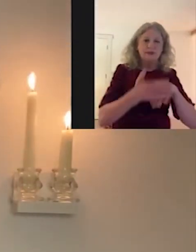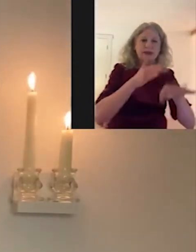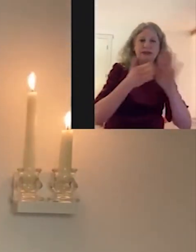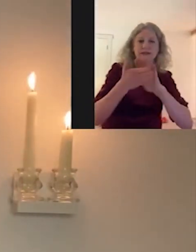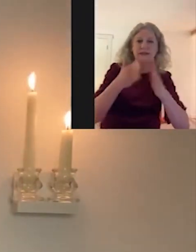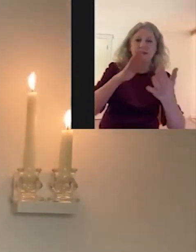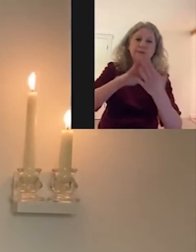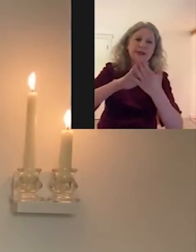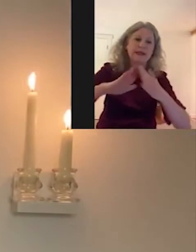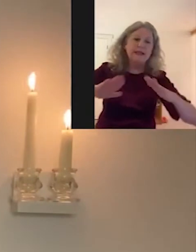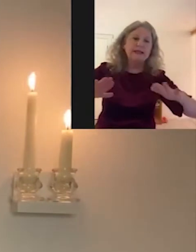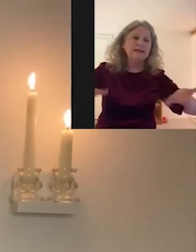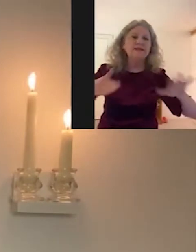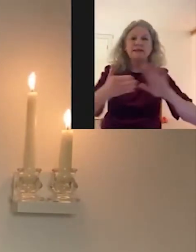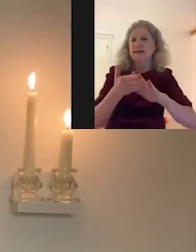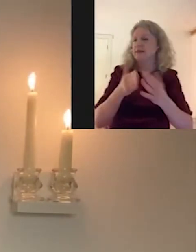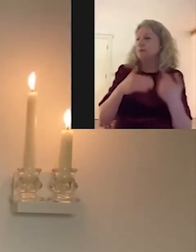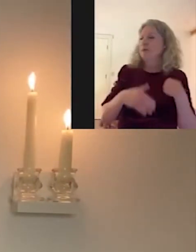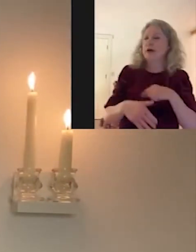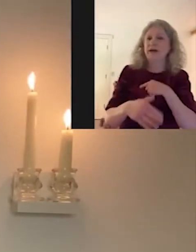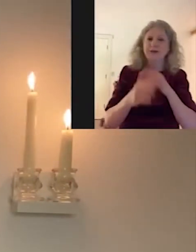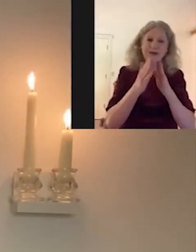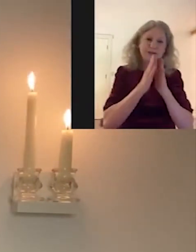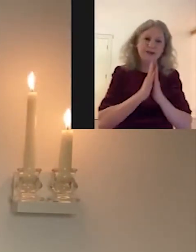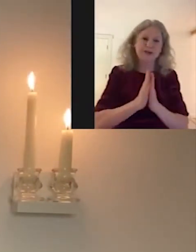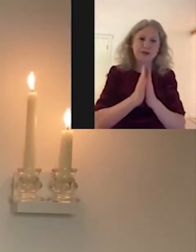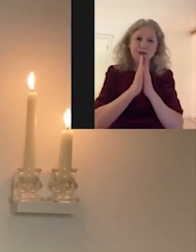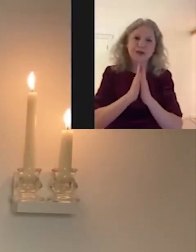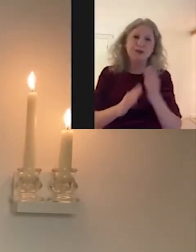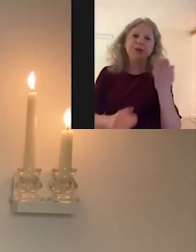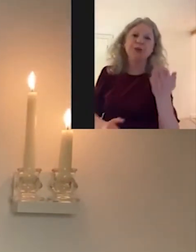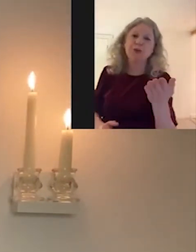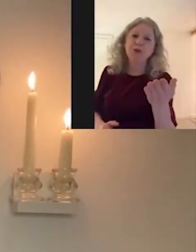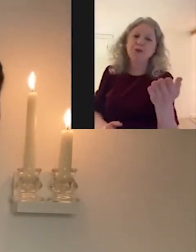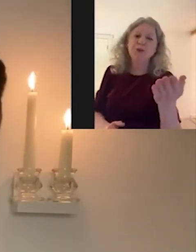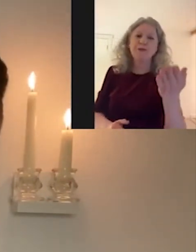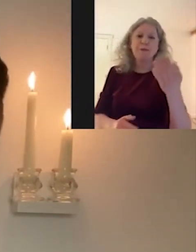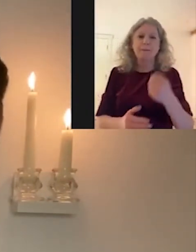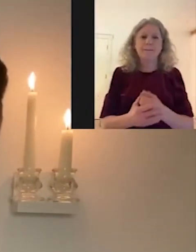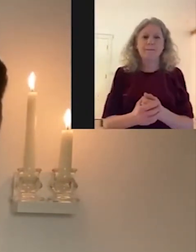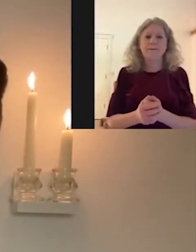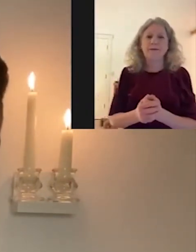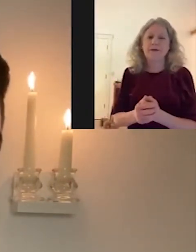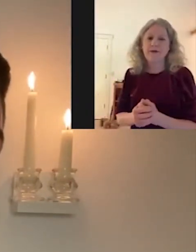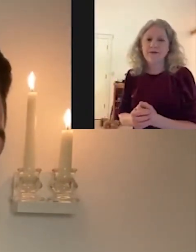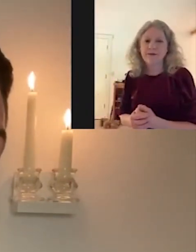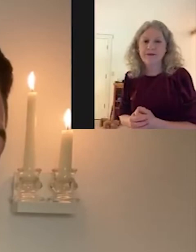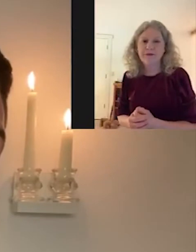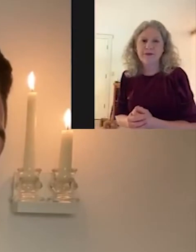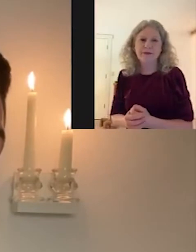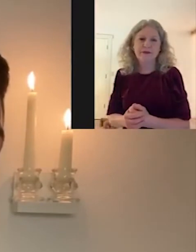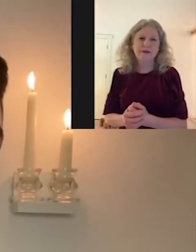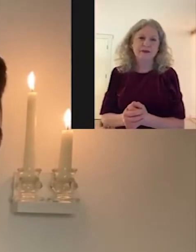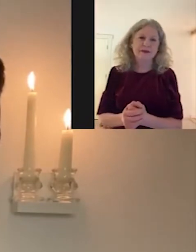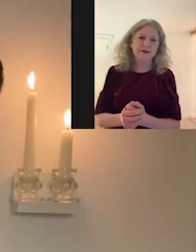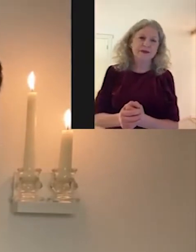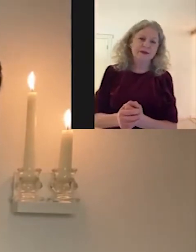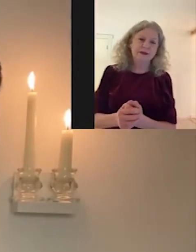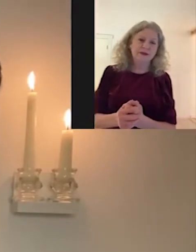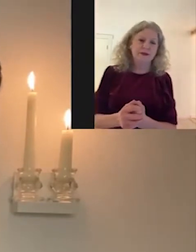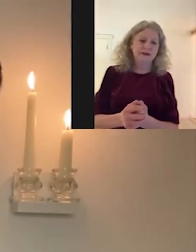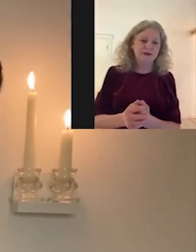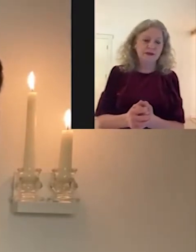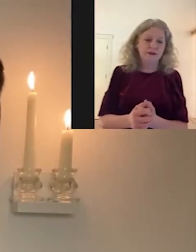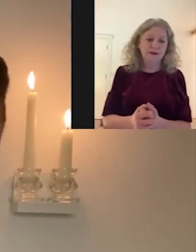In peace we pray to you. God of mercy, hold us